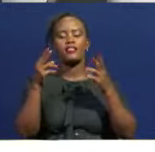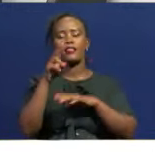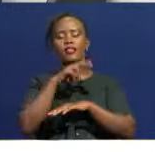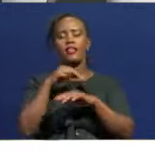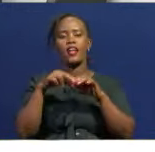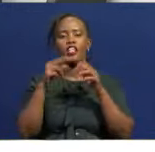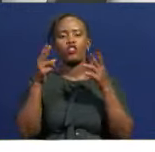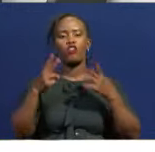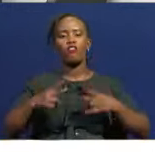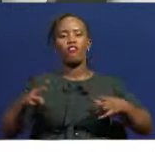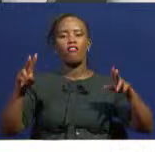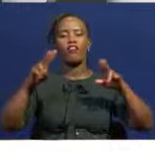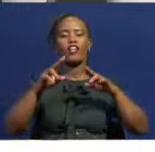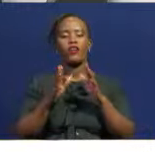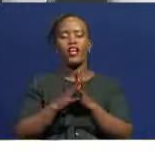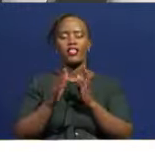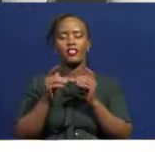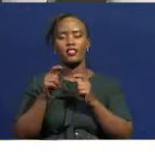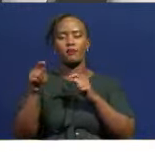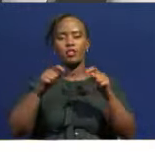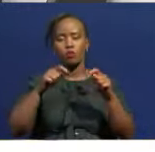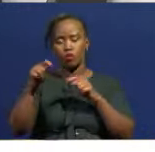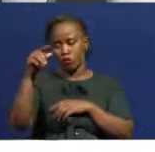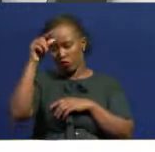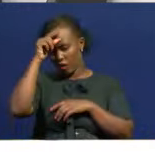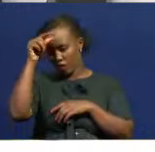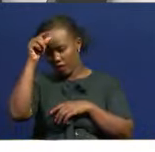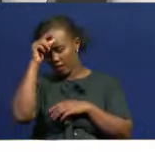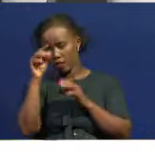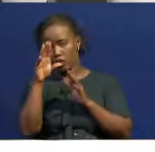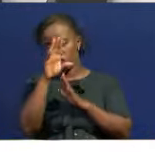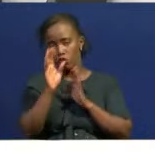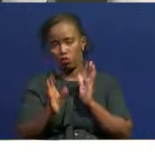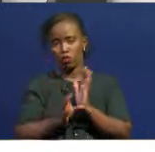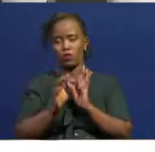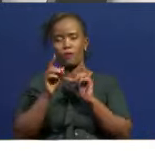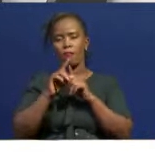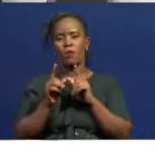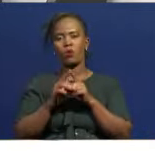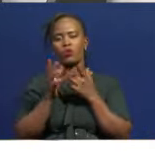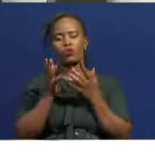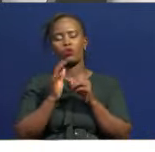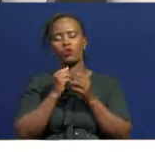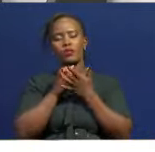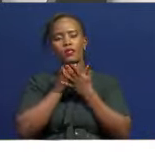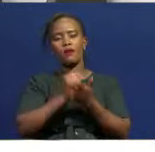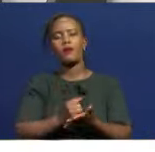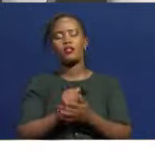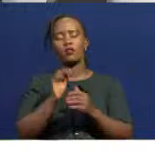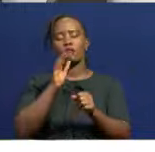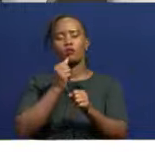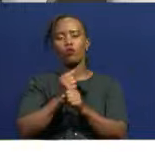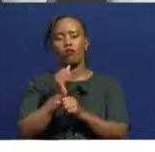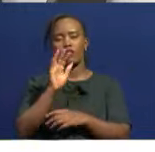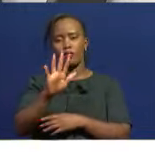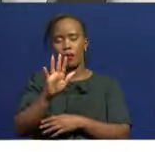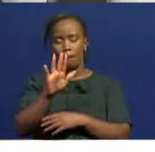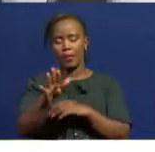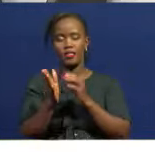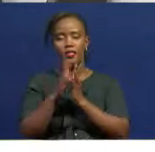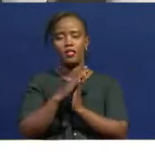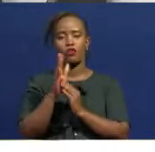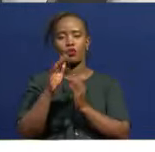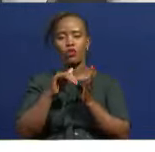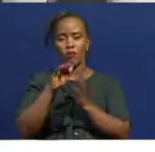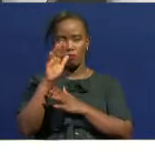principles of governance as per the Constitution, as well as demean his office. Gladys Mungai opens our